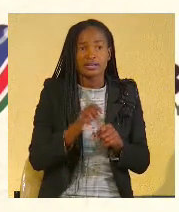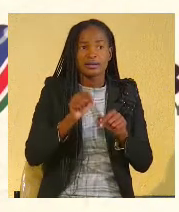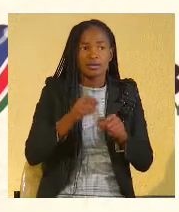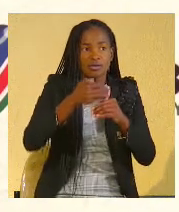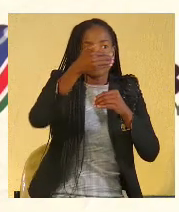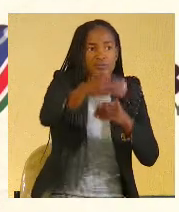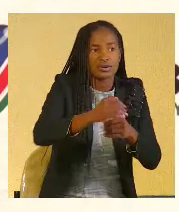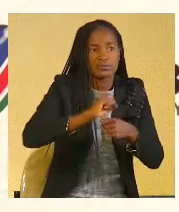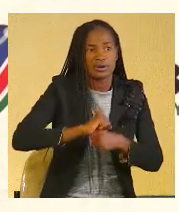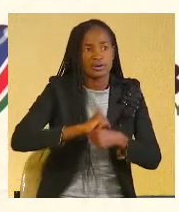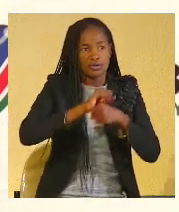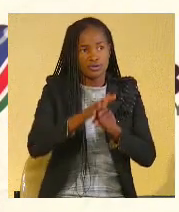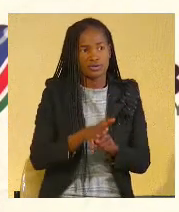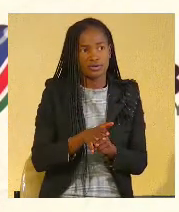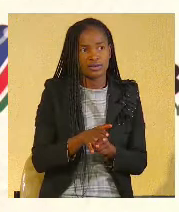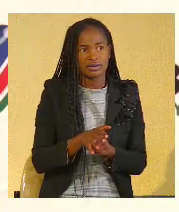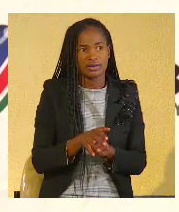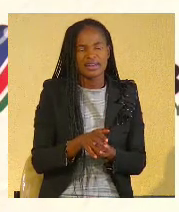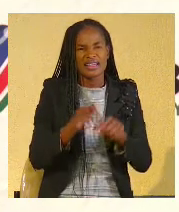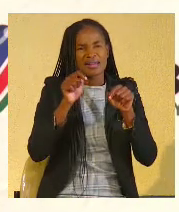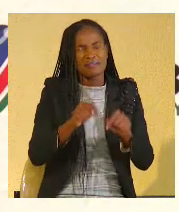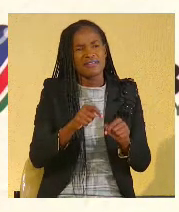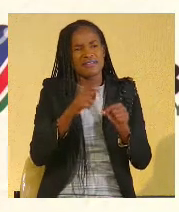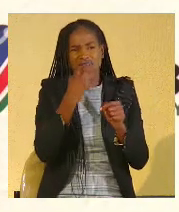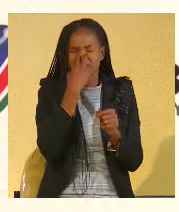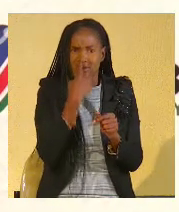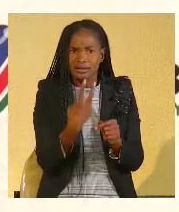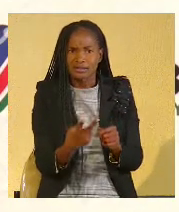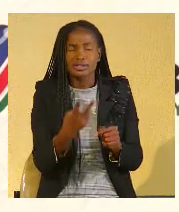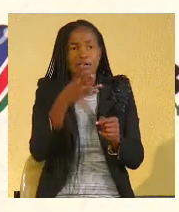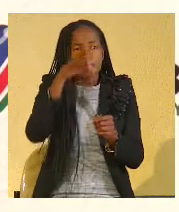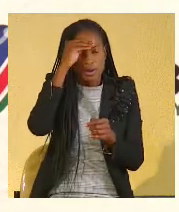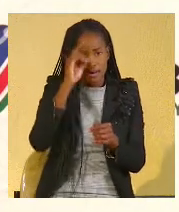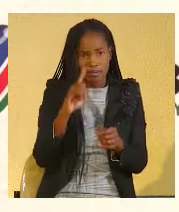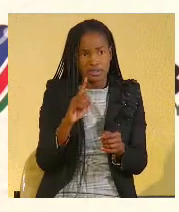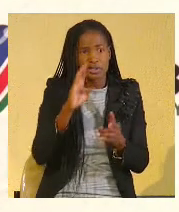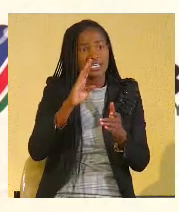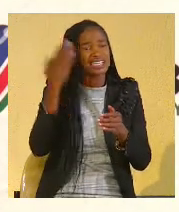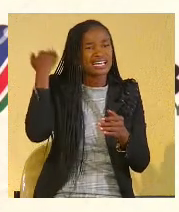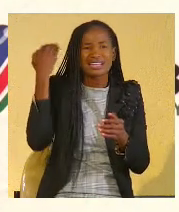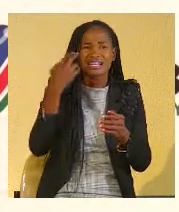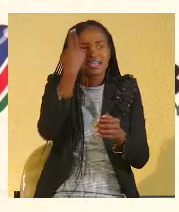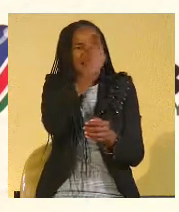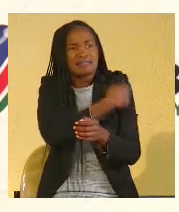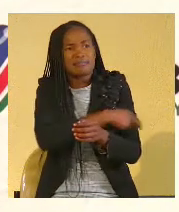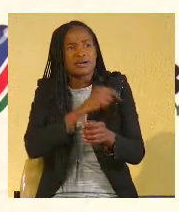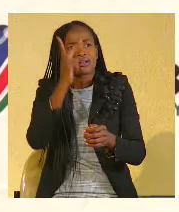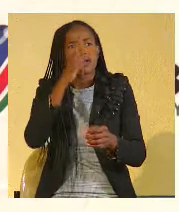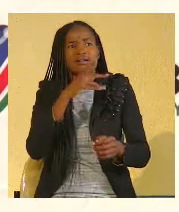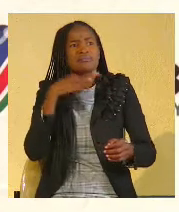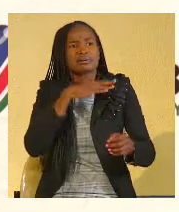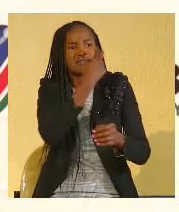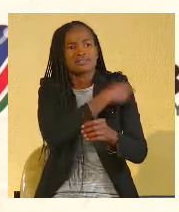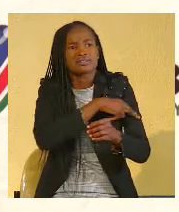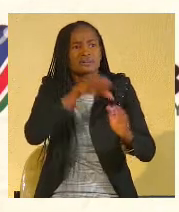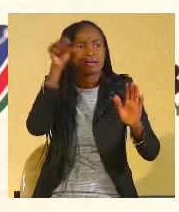post-COVID-19. What is the outlook on our healthcare system? What are the lessons learned? What are we looking towards to obviously keeping